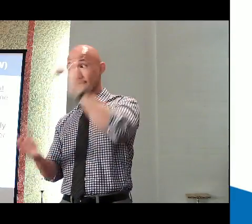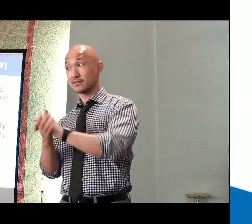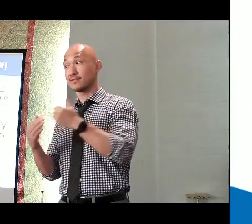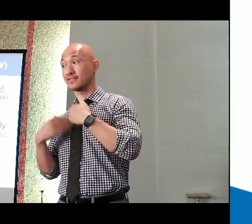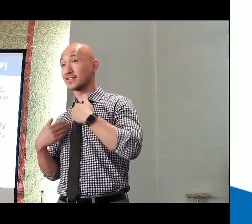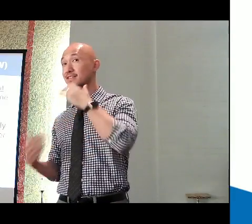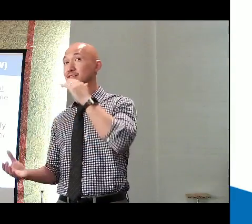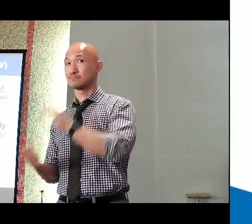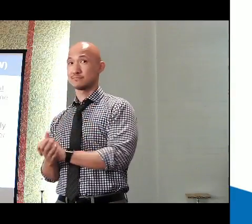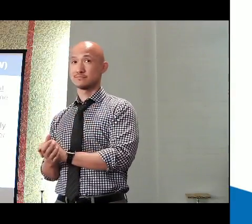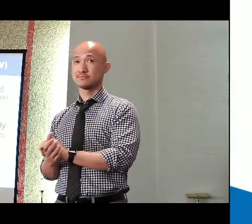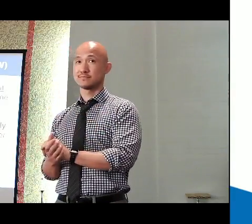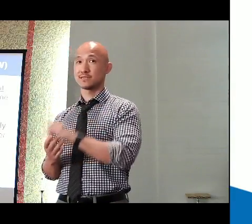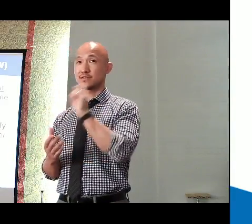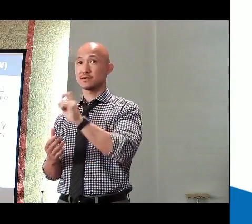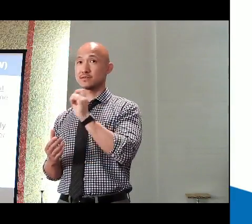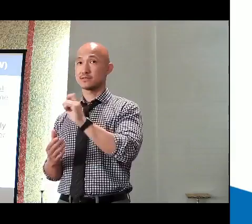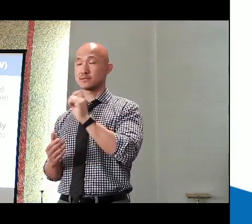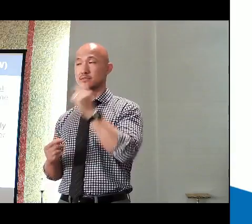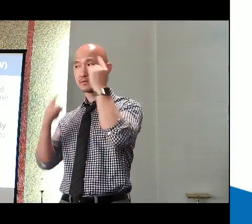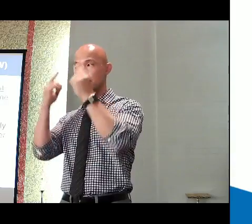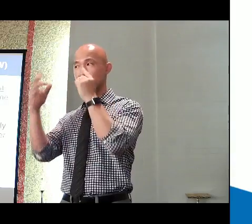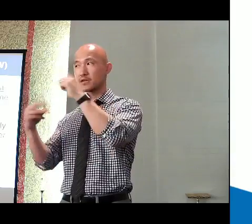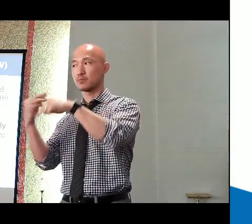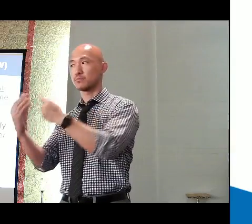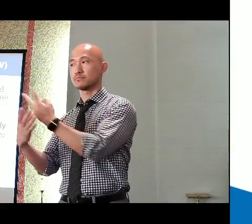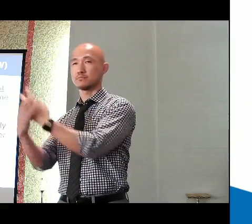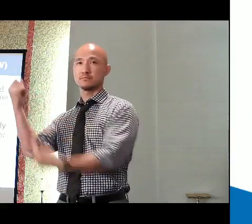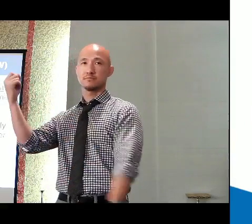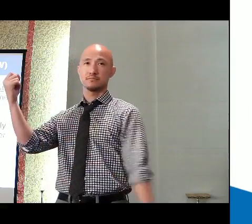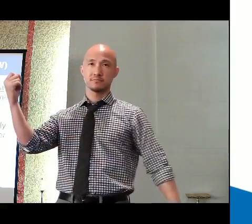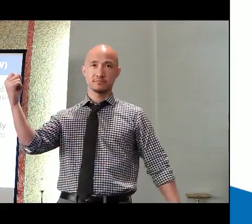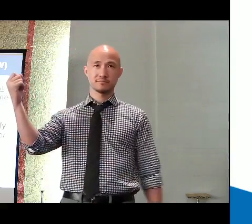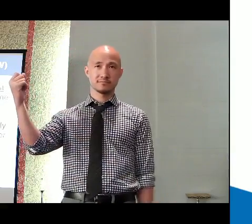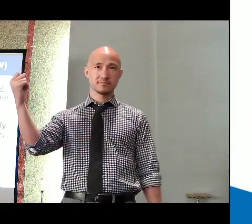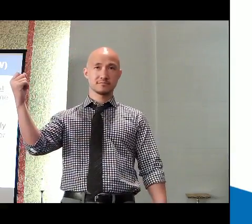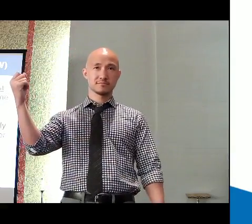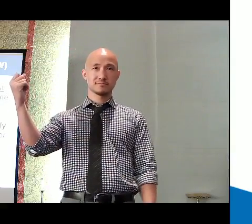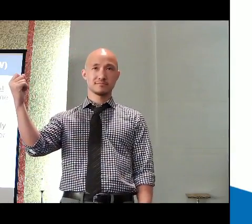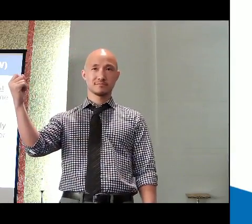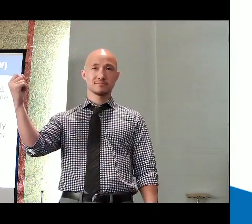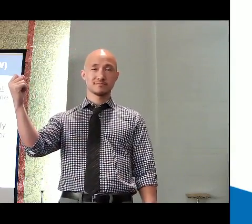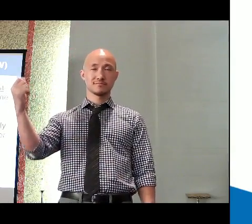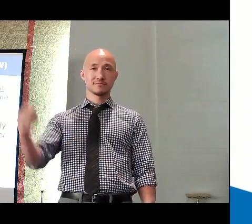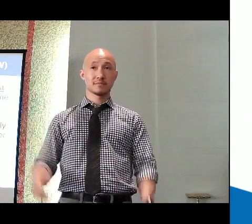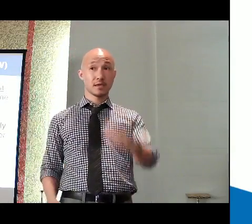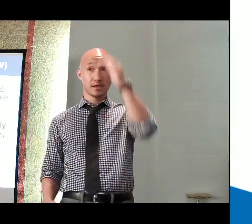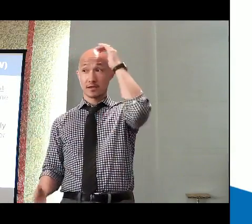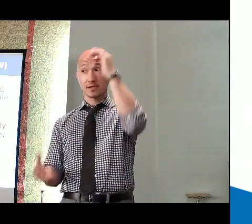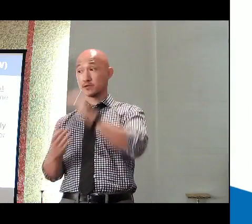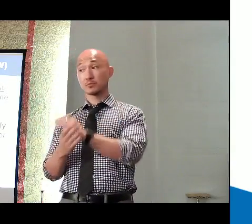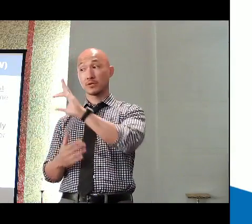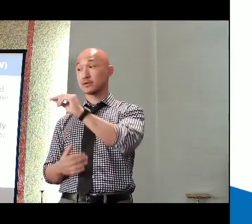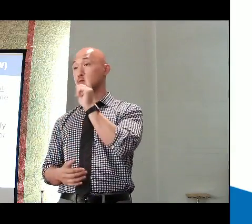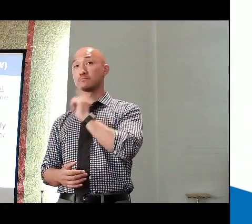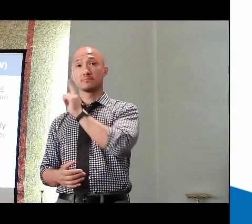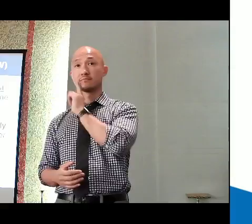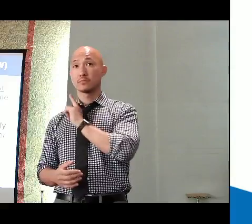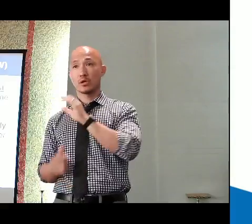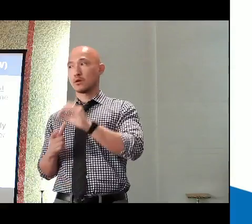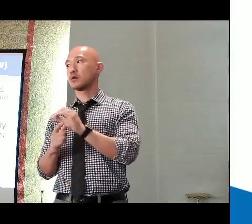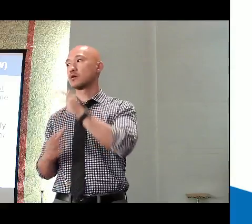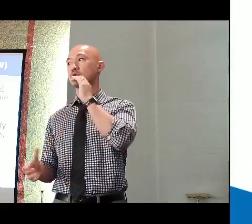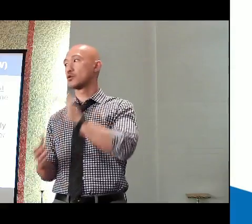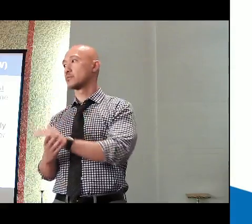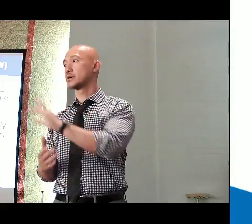They're a unit. And I ought to treat them in that way. They are not single. They are a unit. And I encourage all the